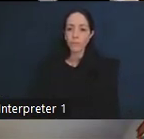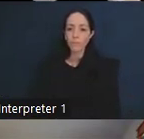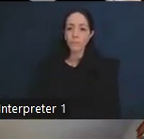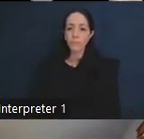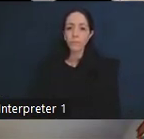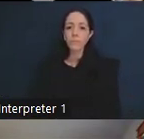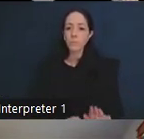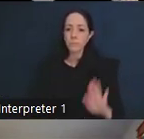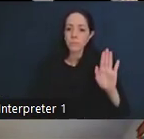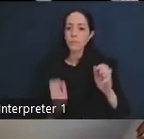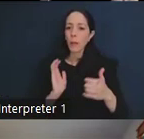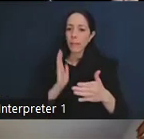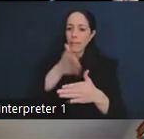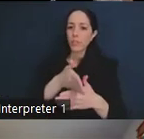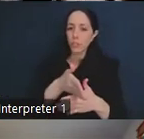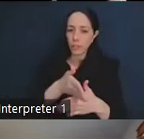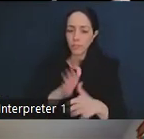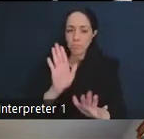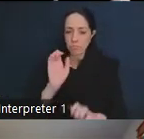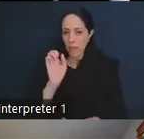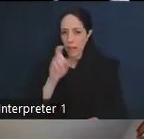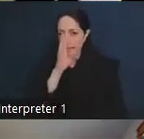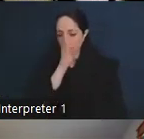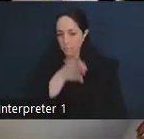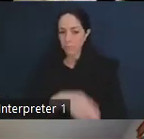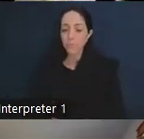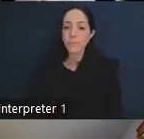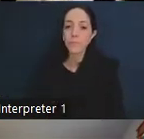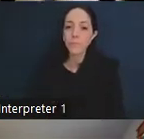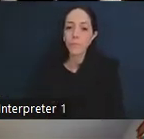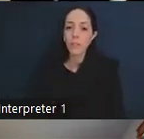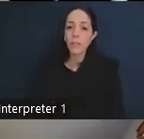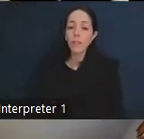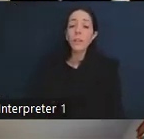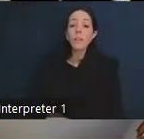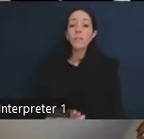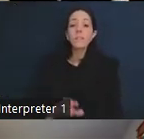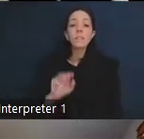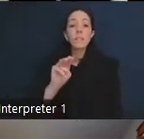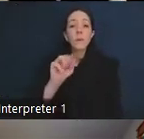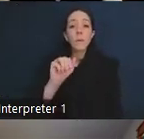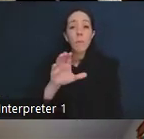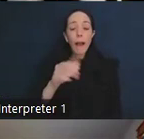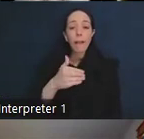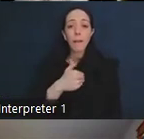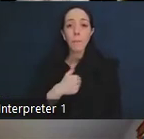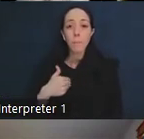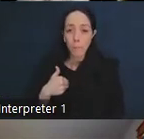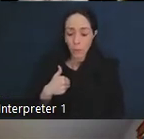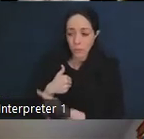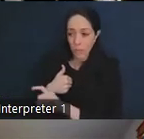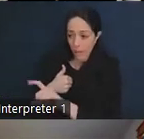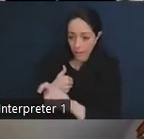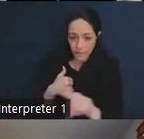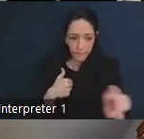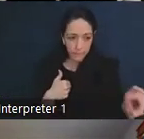I'm just going to interject and ask folks on the MAC if the one system is something that